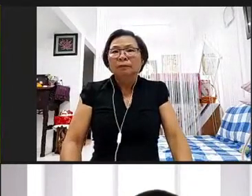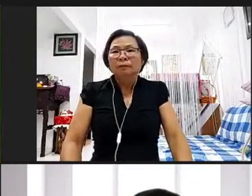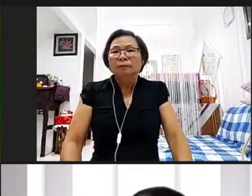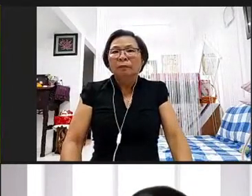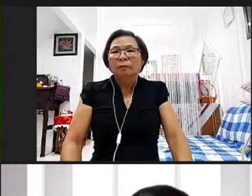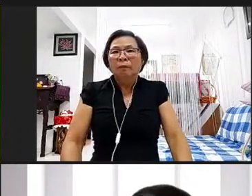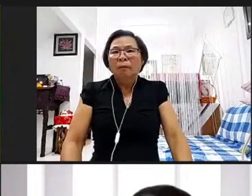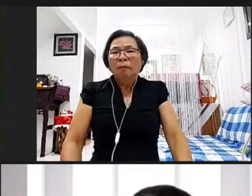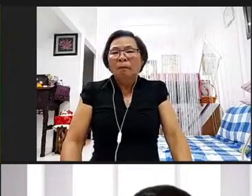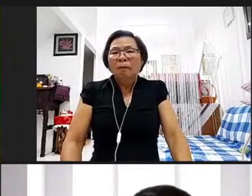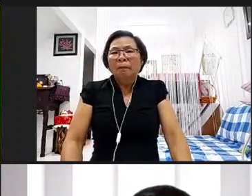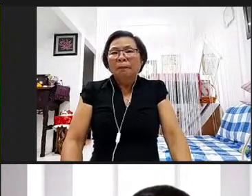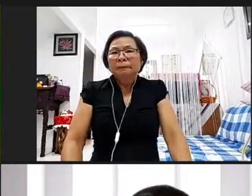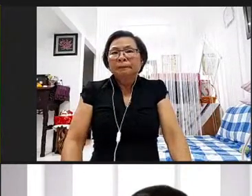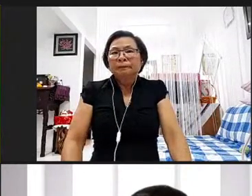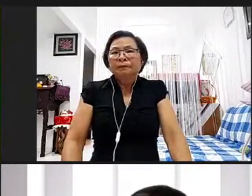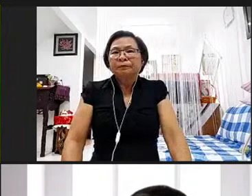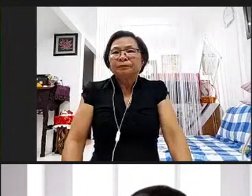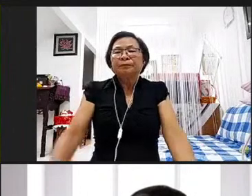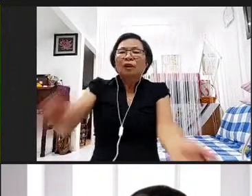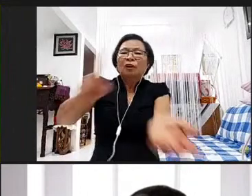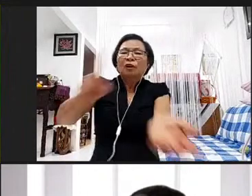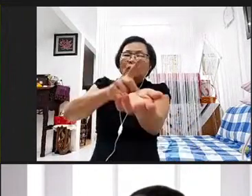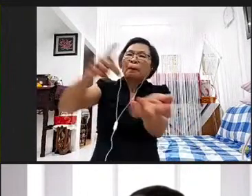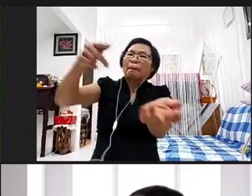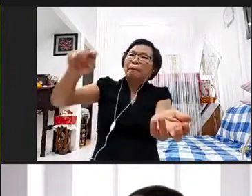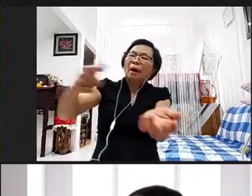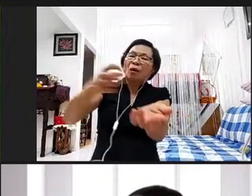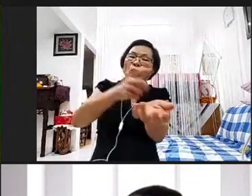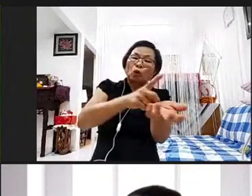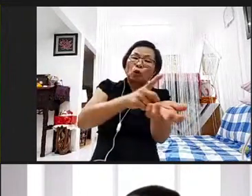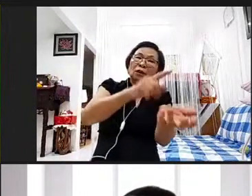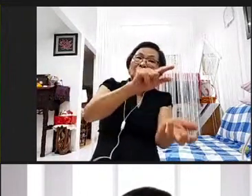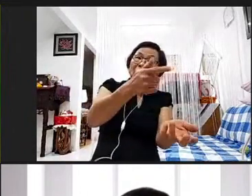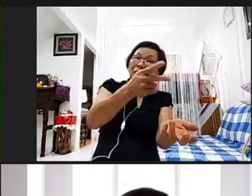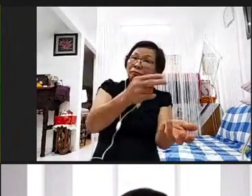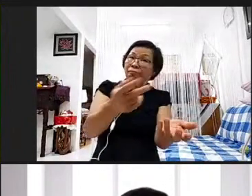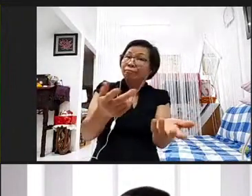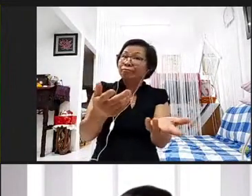Anyone Dr. else Phang, need to want to Dr. chip Phang in? or Dr. Gan want to chip in?